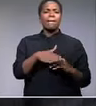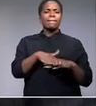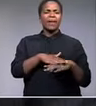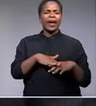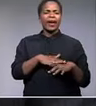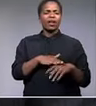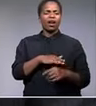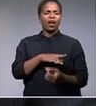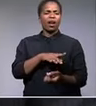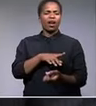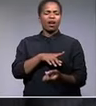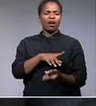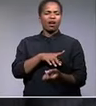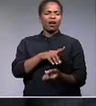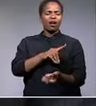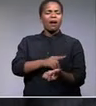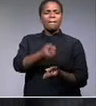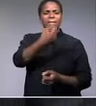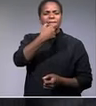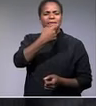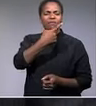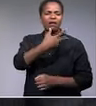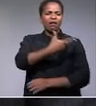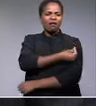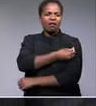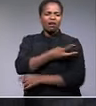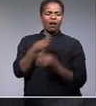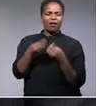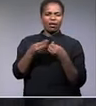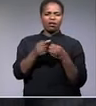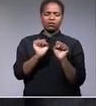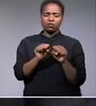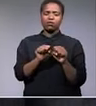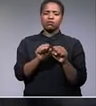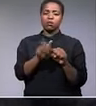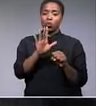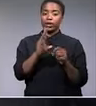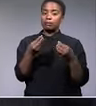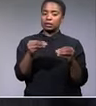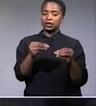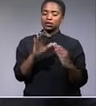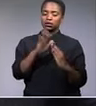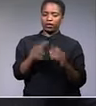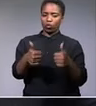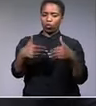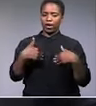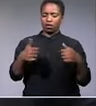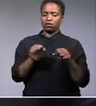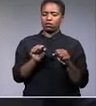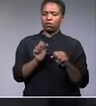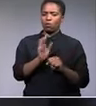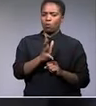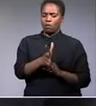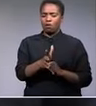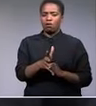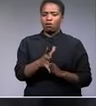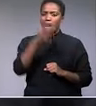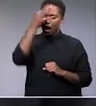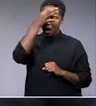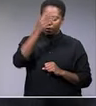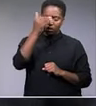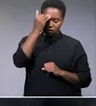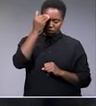medical drugs for people to access a good health. So it's something that the government is aware